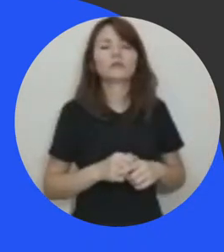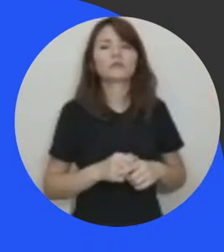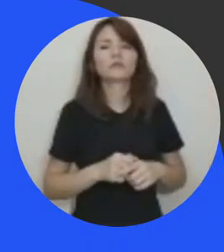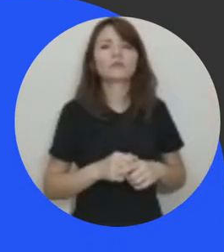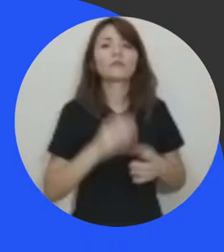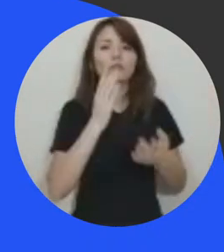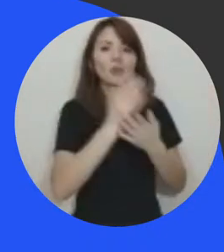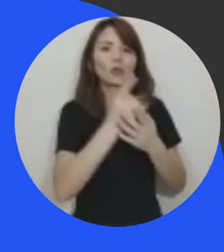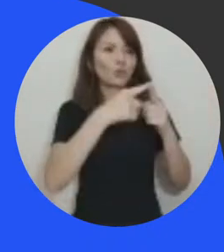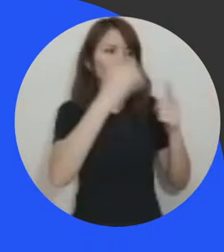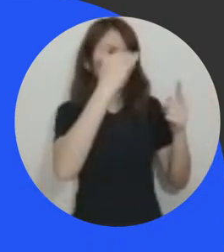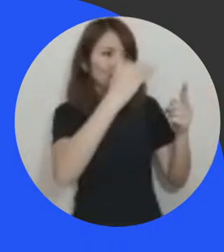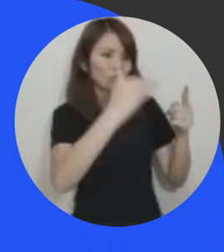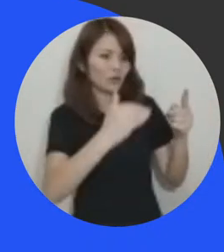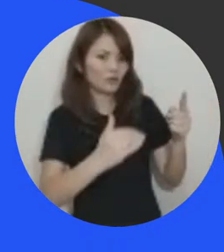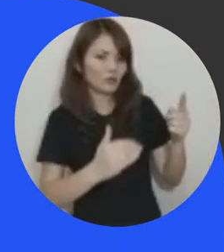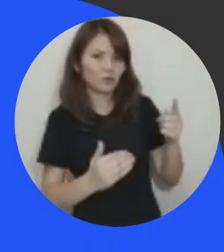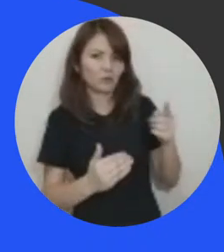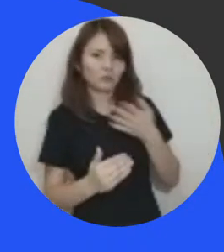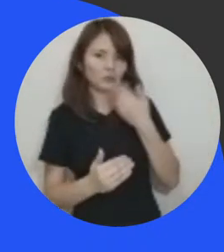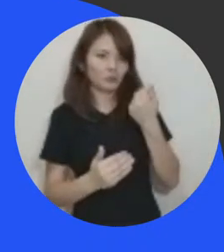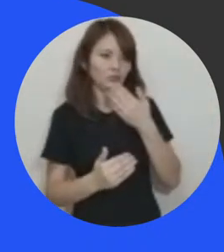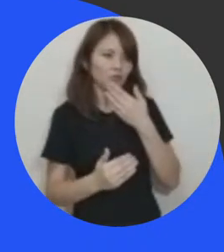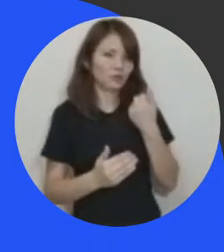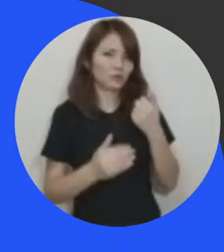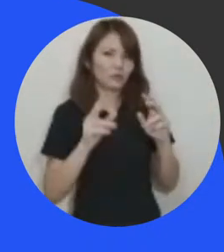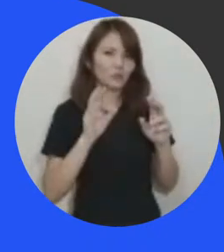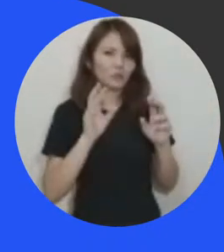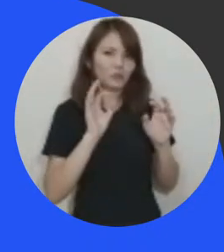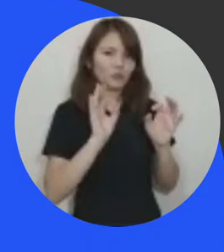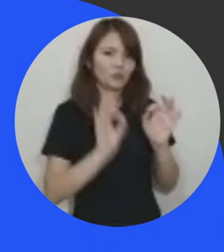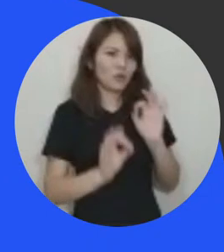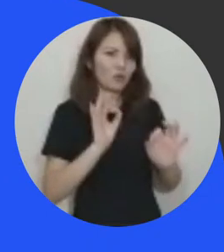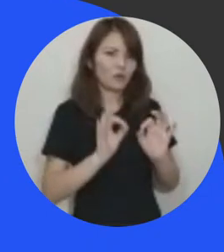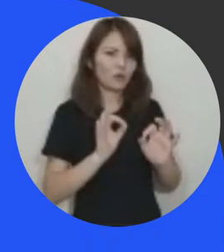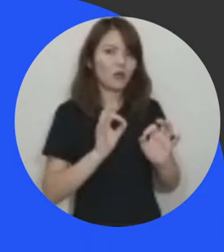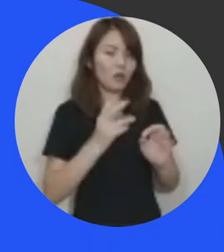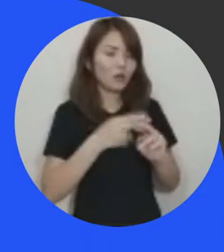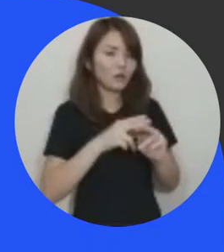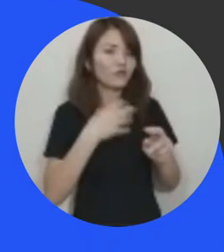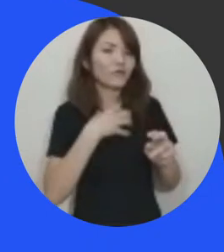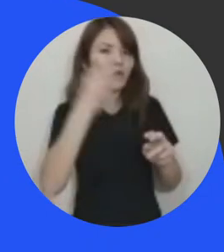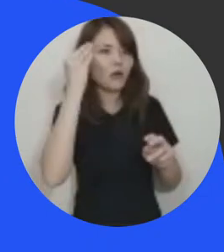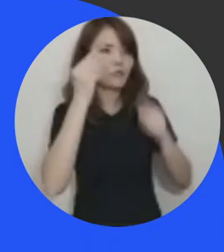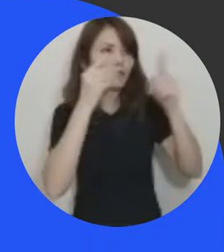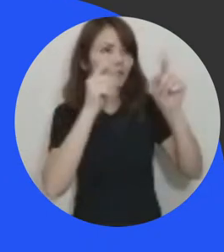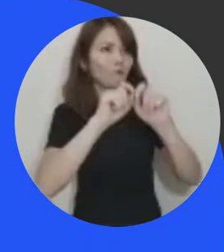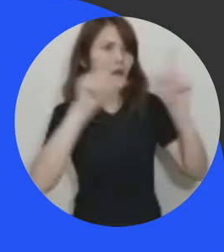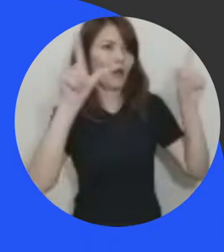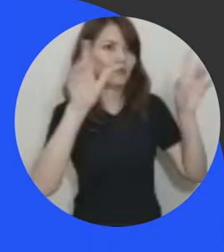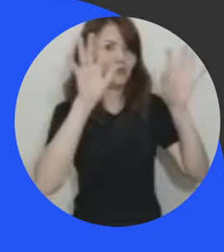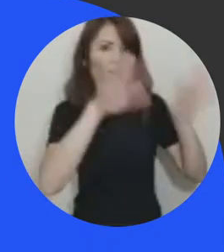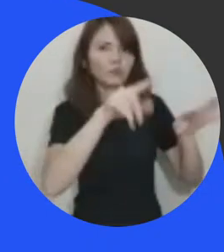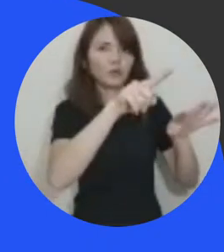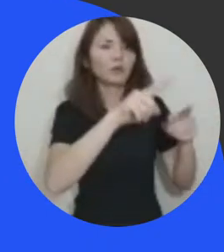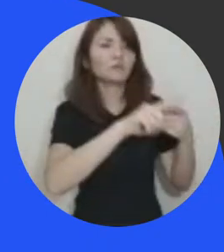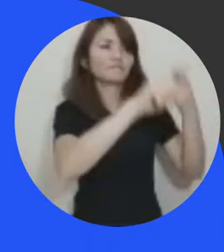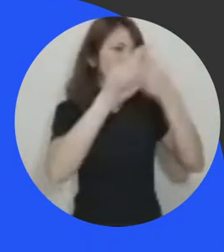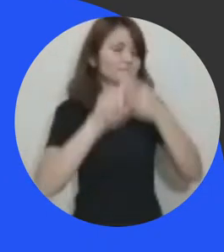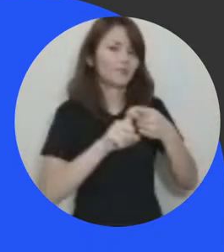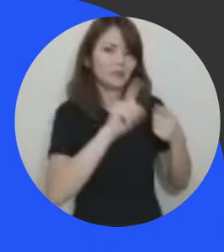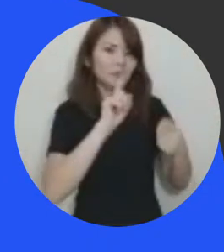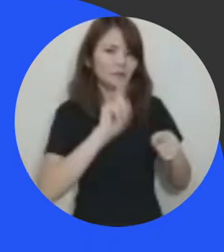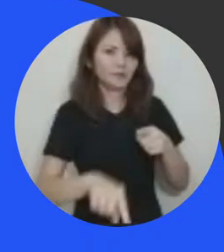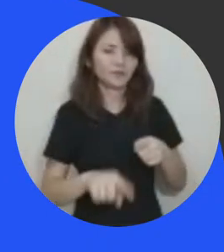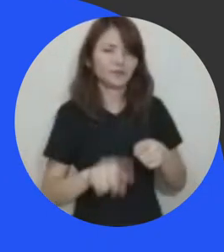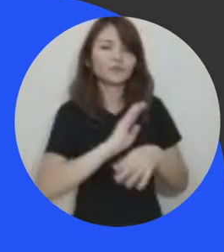in that acute hospital. And this is very much a signature of hospital transmission rather than community cases ending up in